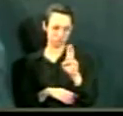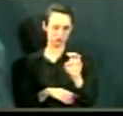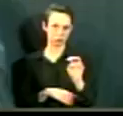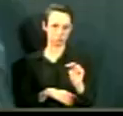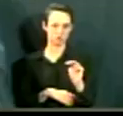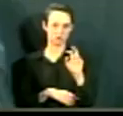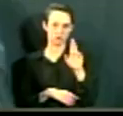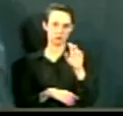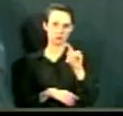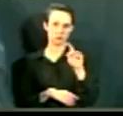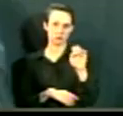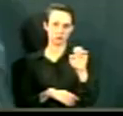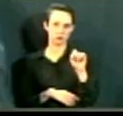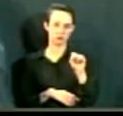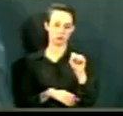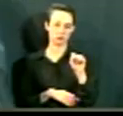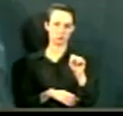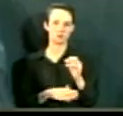by Mr. Norman.